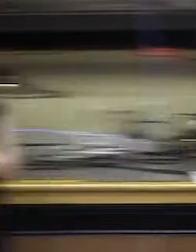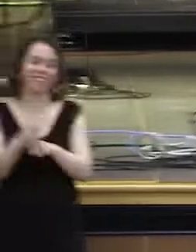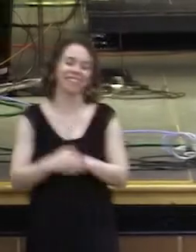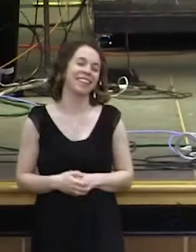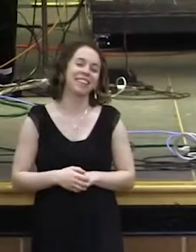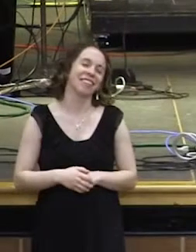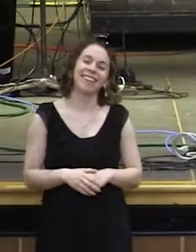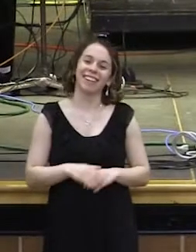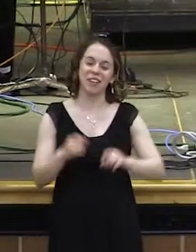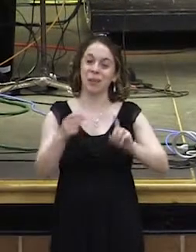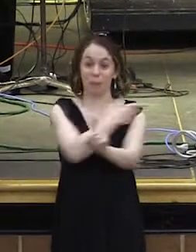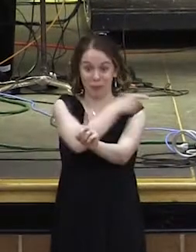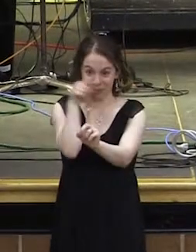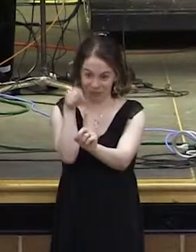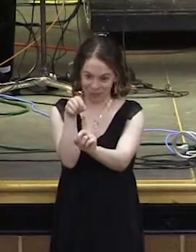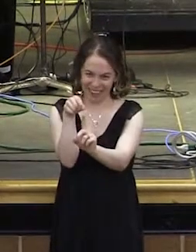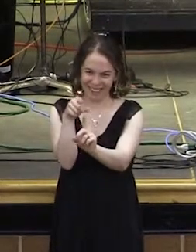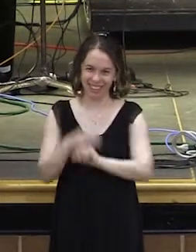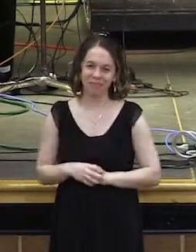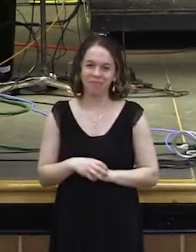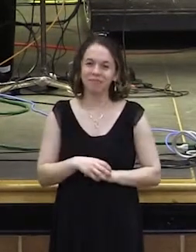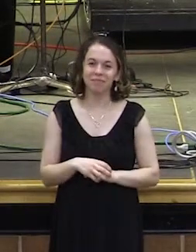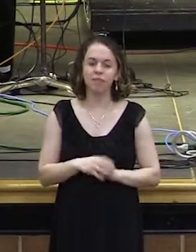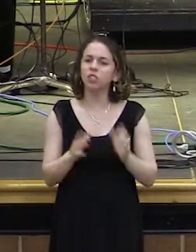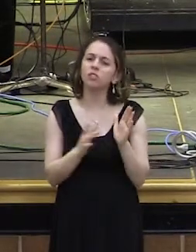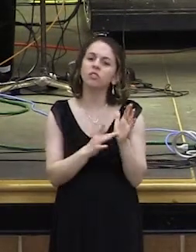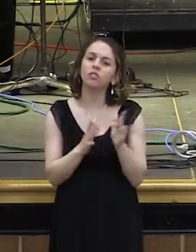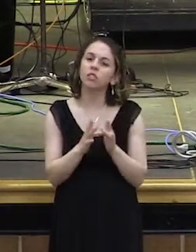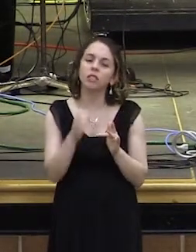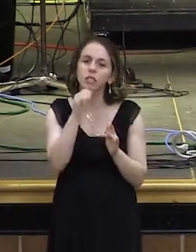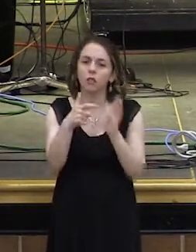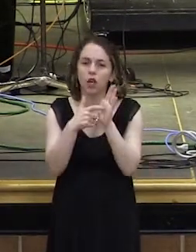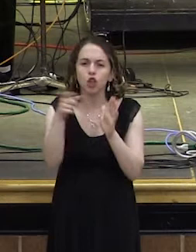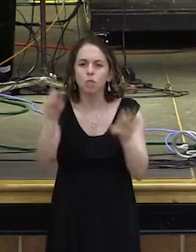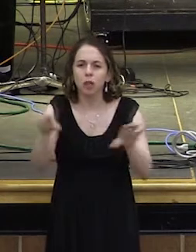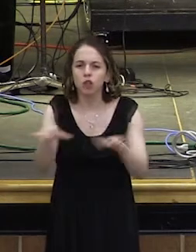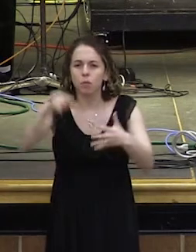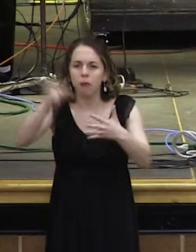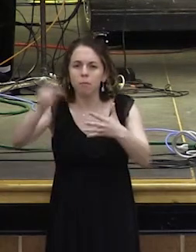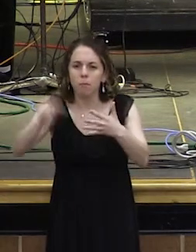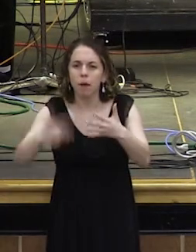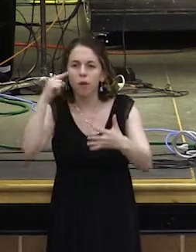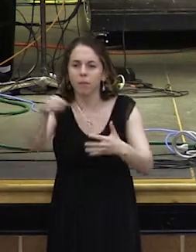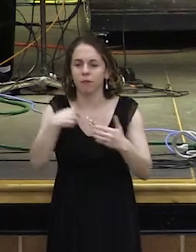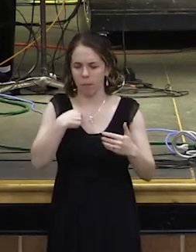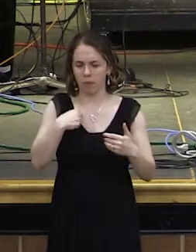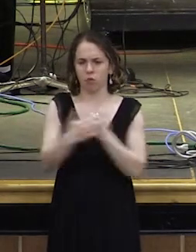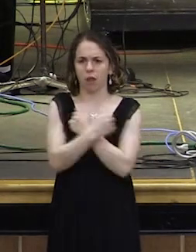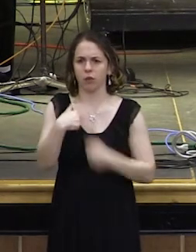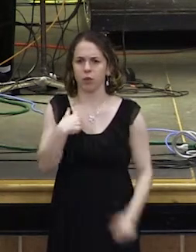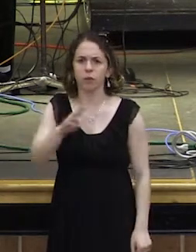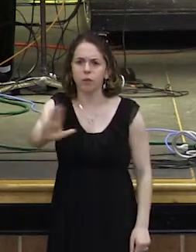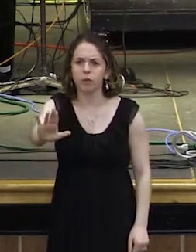me he doesn't he doesn't pile on requirement after requirement after requirement you just do the